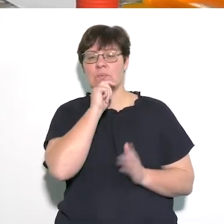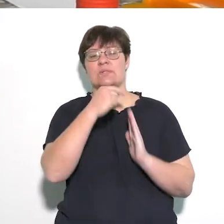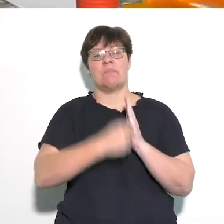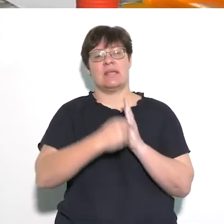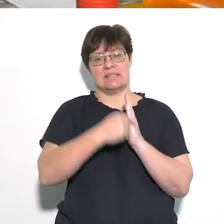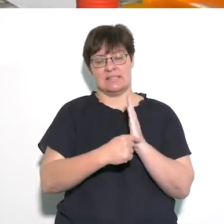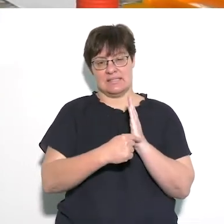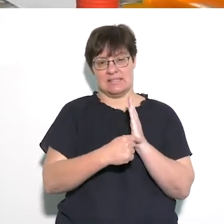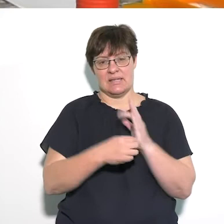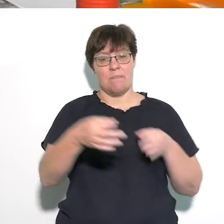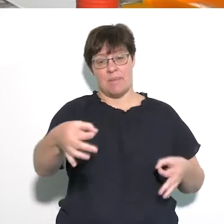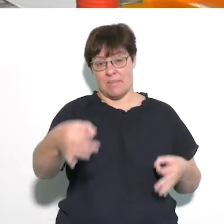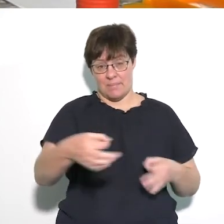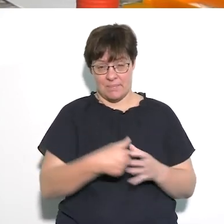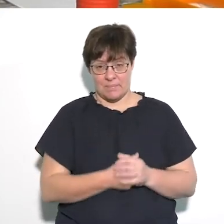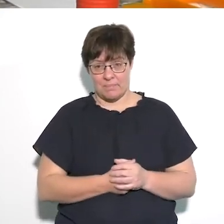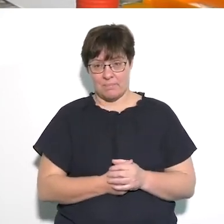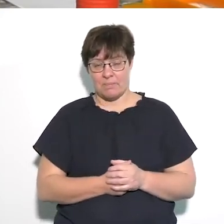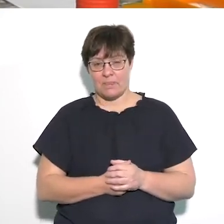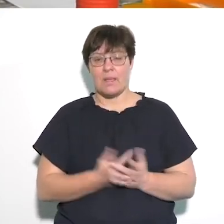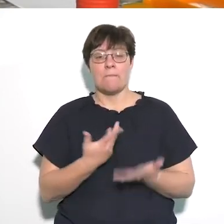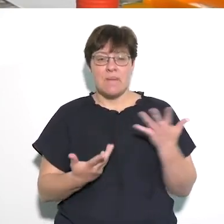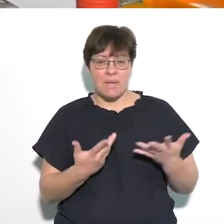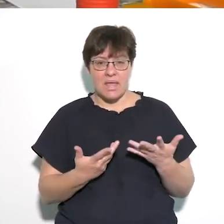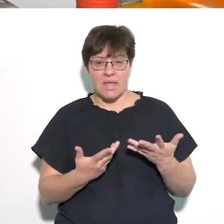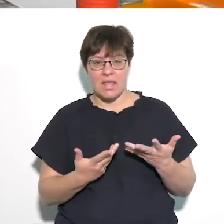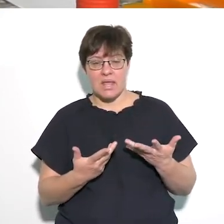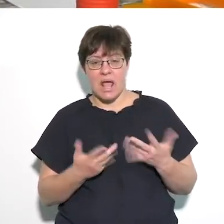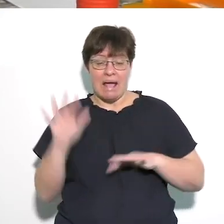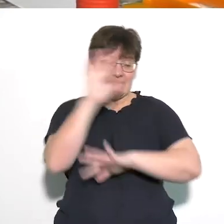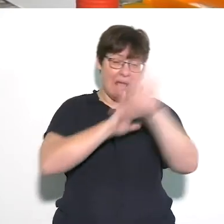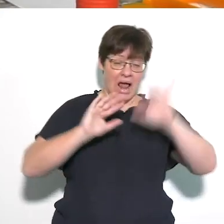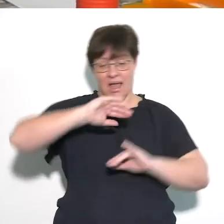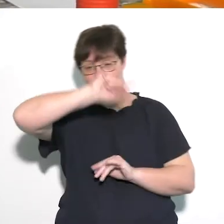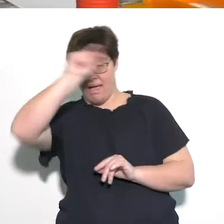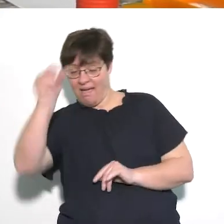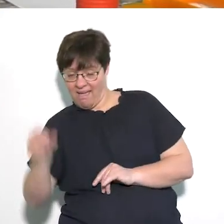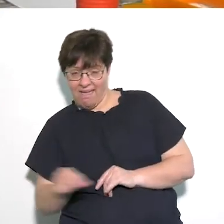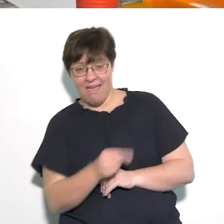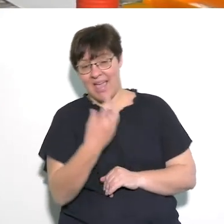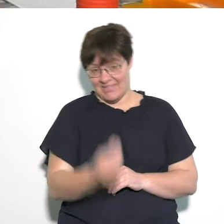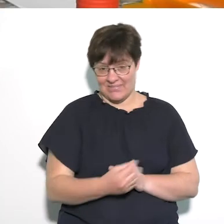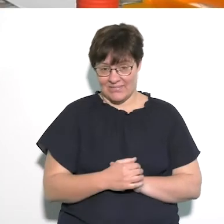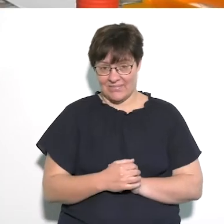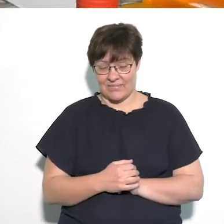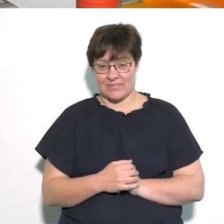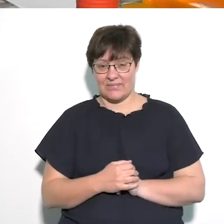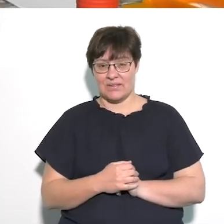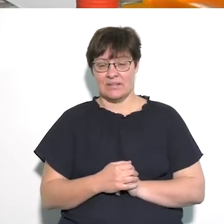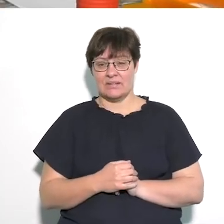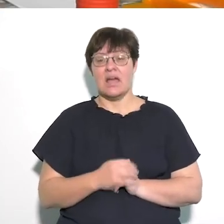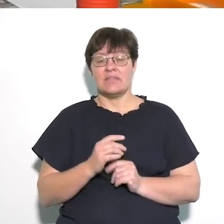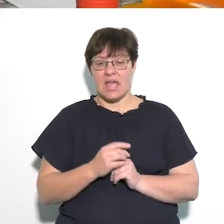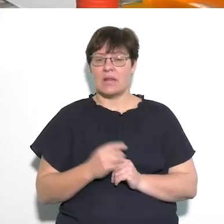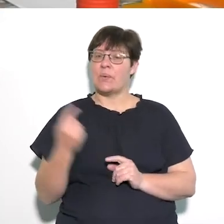magazine piece of paper, which maybe has got a bold color on the outside. Then you want a piece of